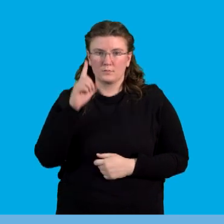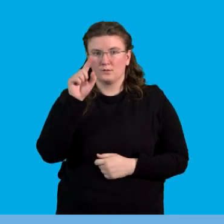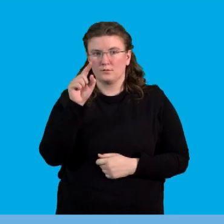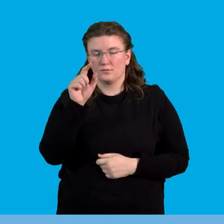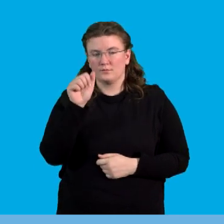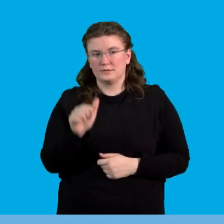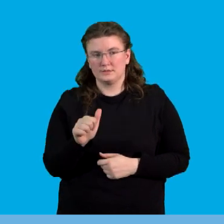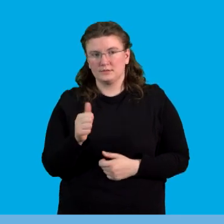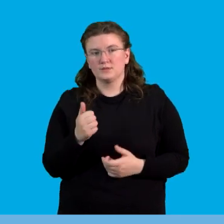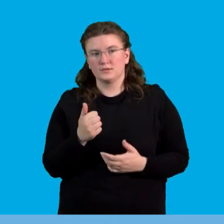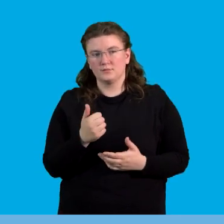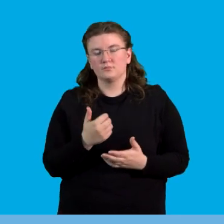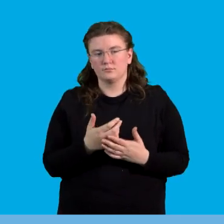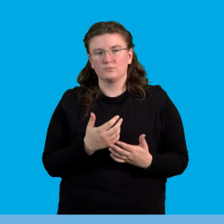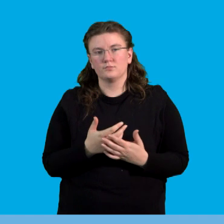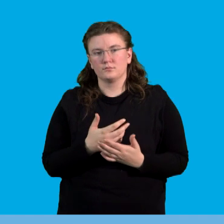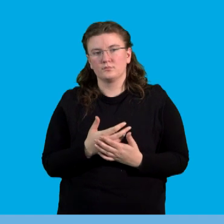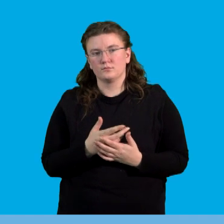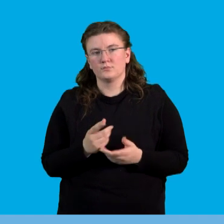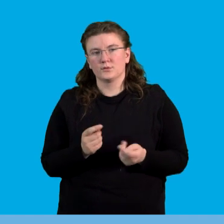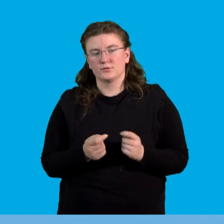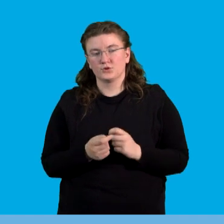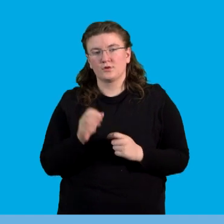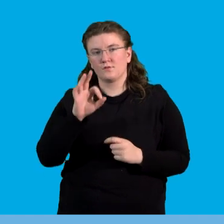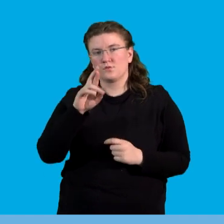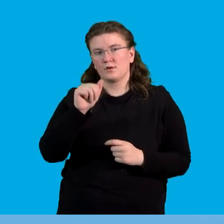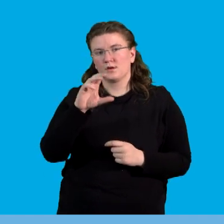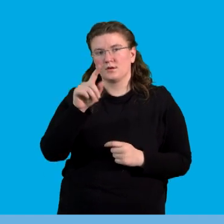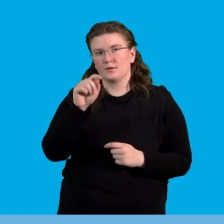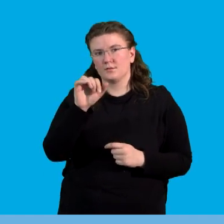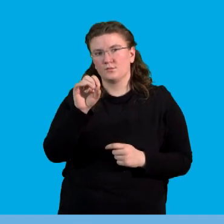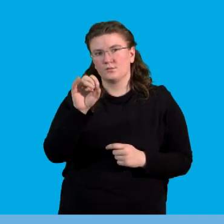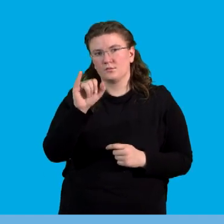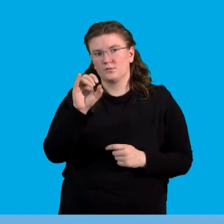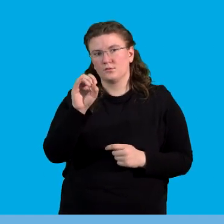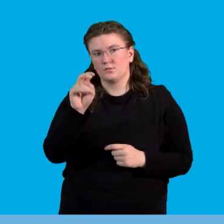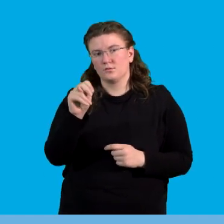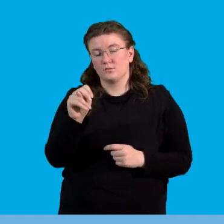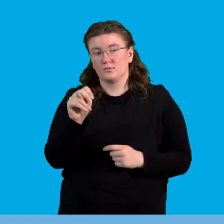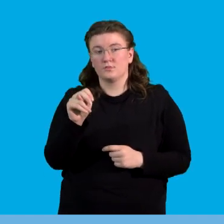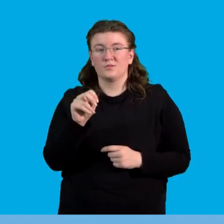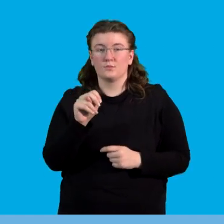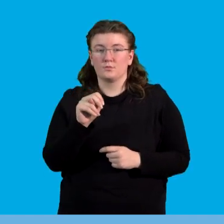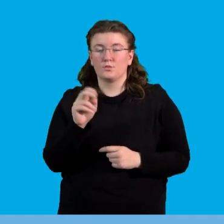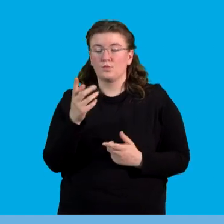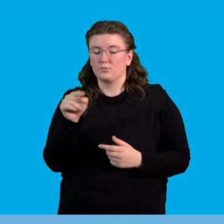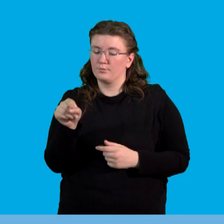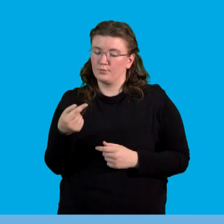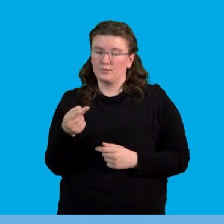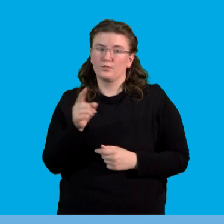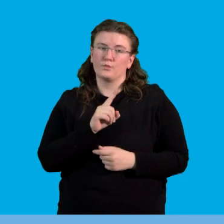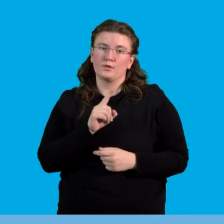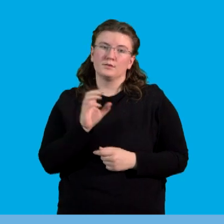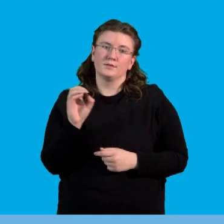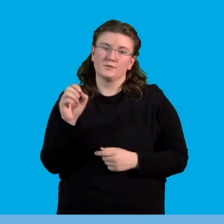it can be rounded off. The reason why I'm using it as a fraction, because the 1 over 6 as a